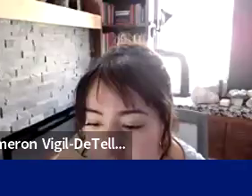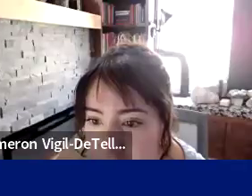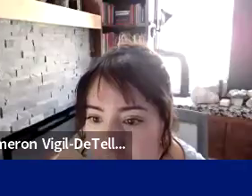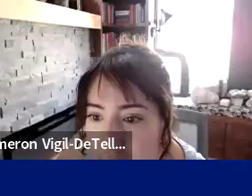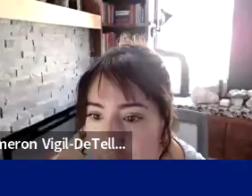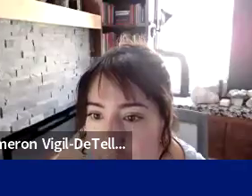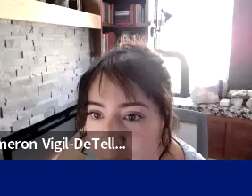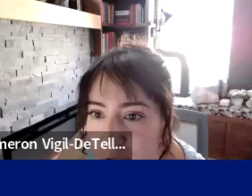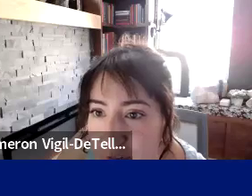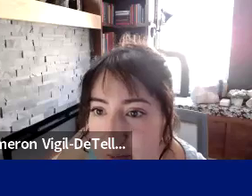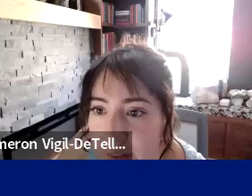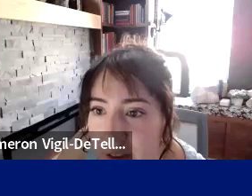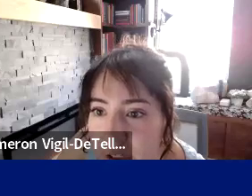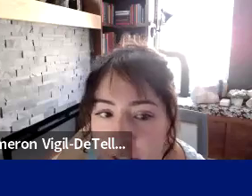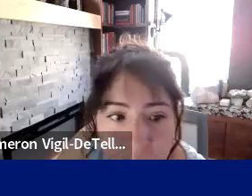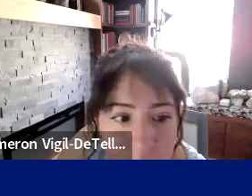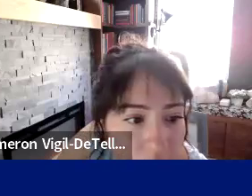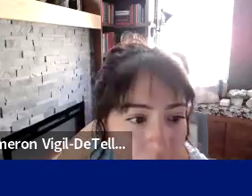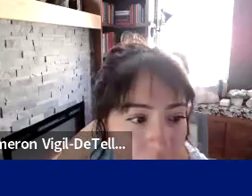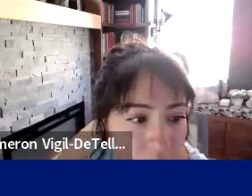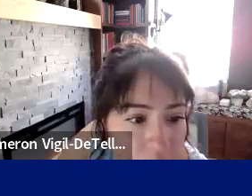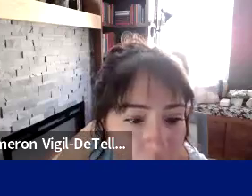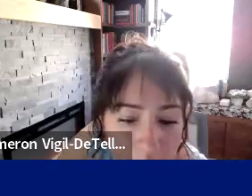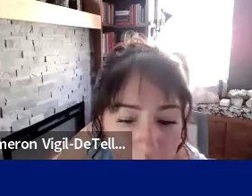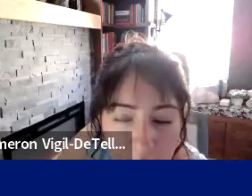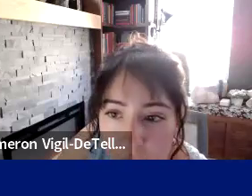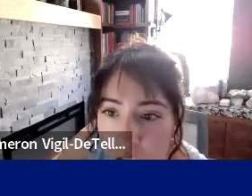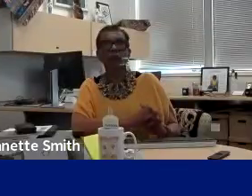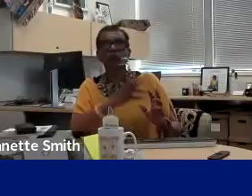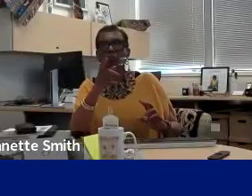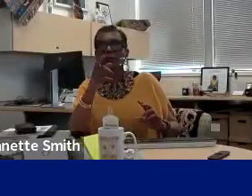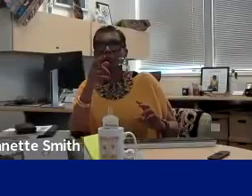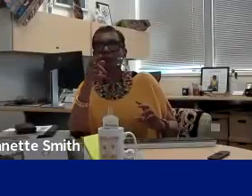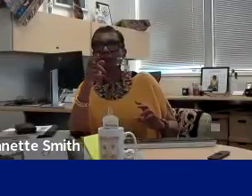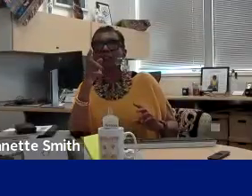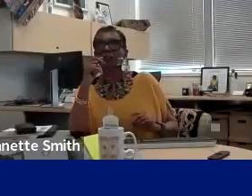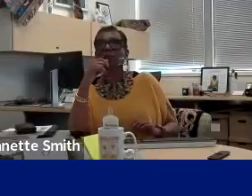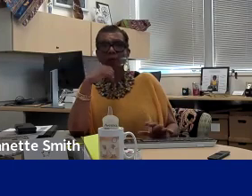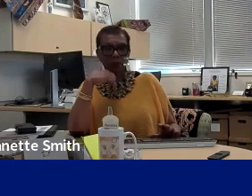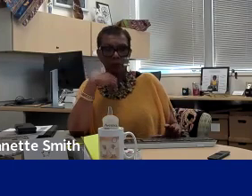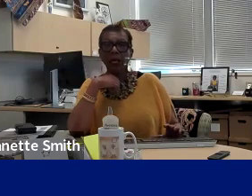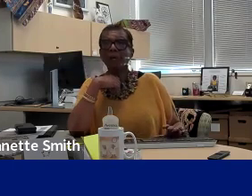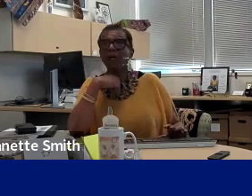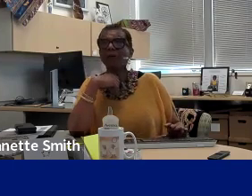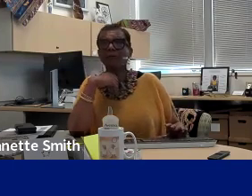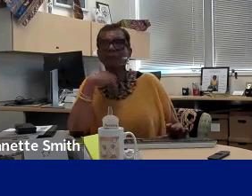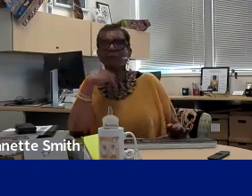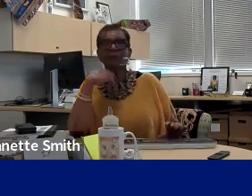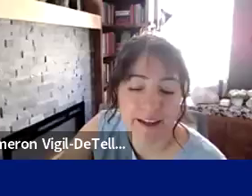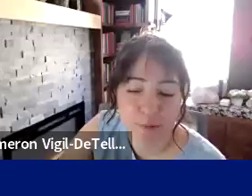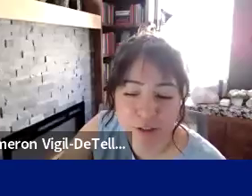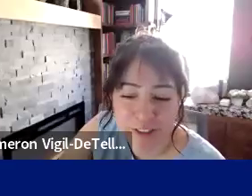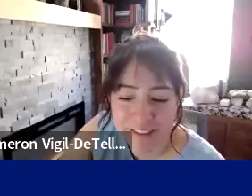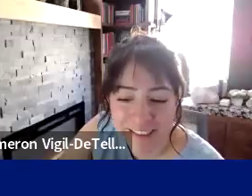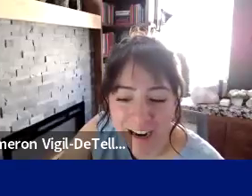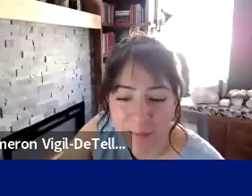I'm just looking for Commissioner Smith. Has she entered yet? Okay, you can do yes. that. Yeah, we have Commissioner here. Yeah, I'm here.